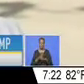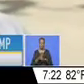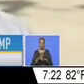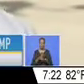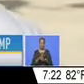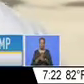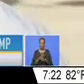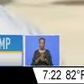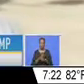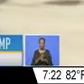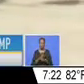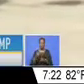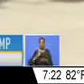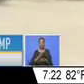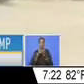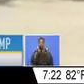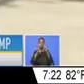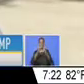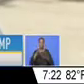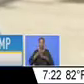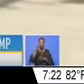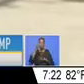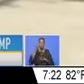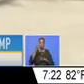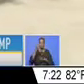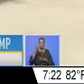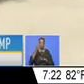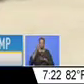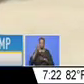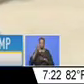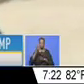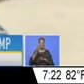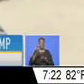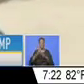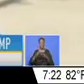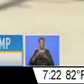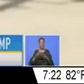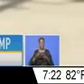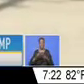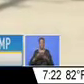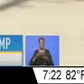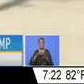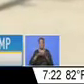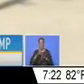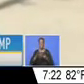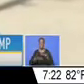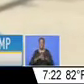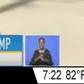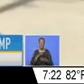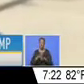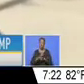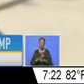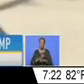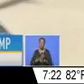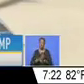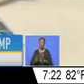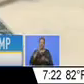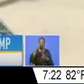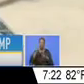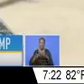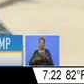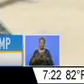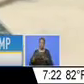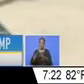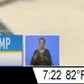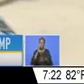independent last year. We were hoping to win last year, but we had some downfalls when we reached the championship. This year, we worked extra hard. The girls some come out and give it their best,